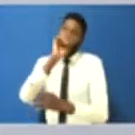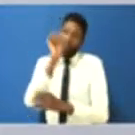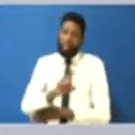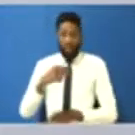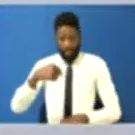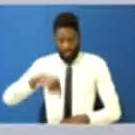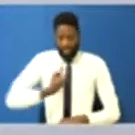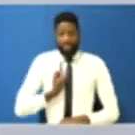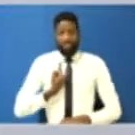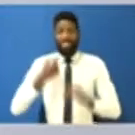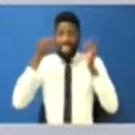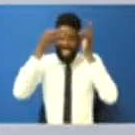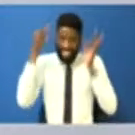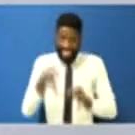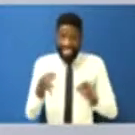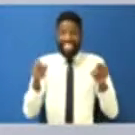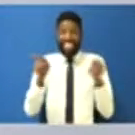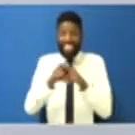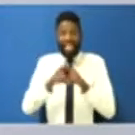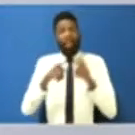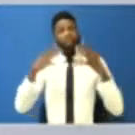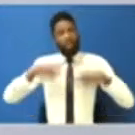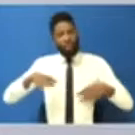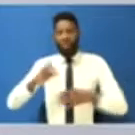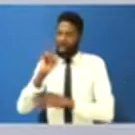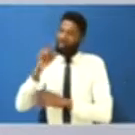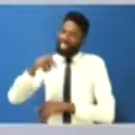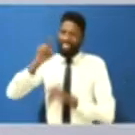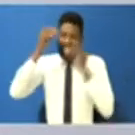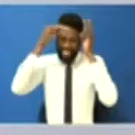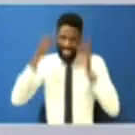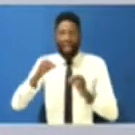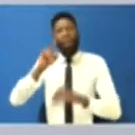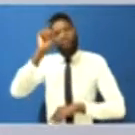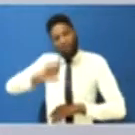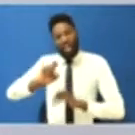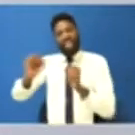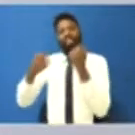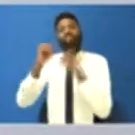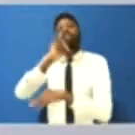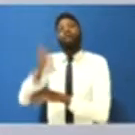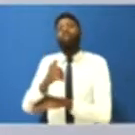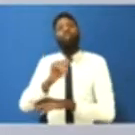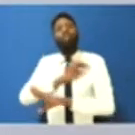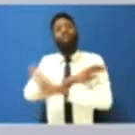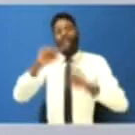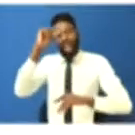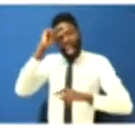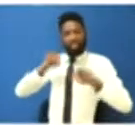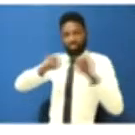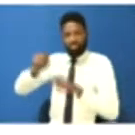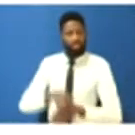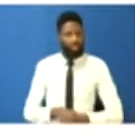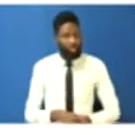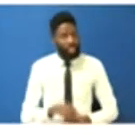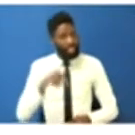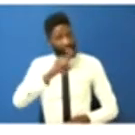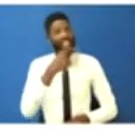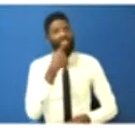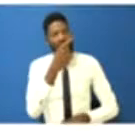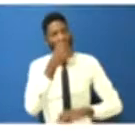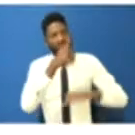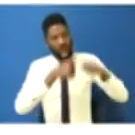that it is a resolve of the millions of nairobians to rescue this city from state capital your decision you say but it is on a ticket